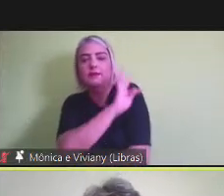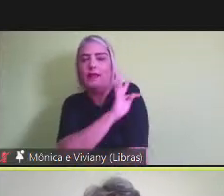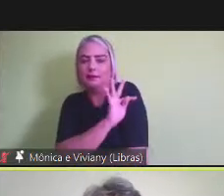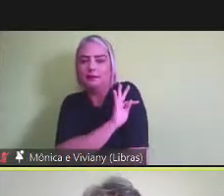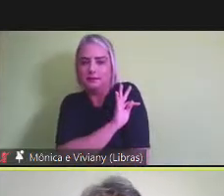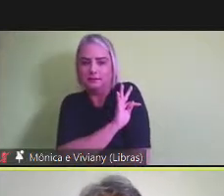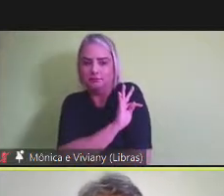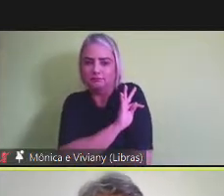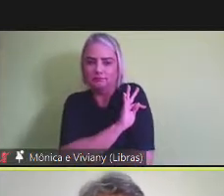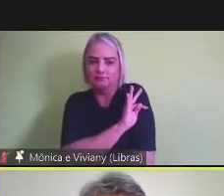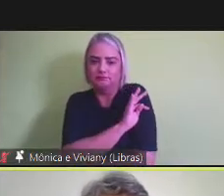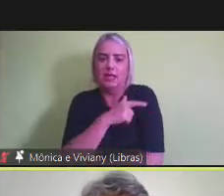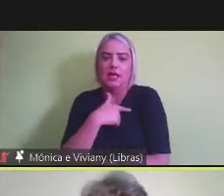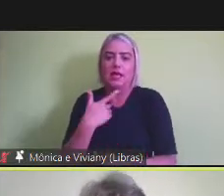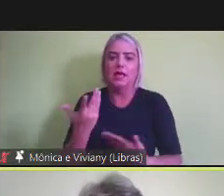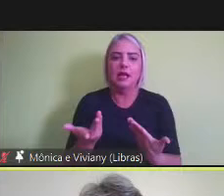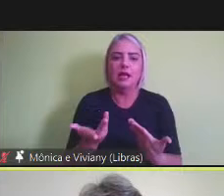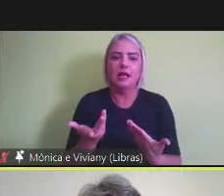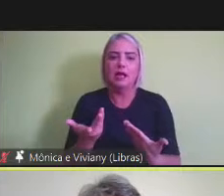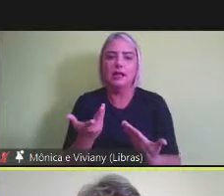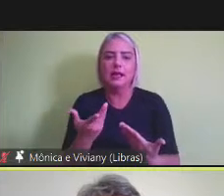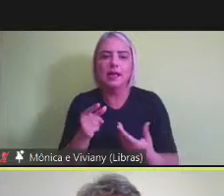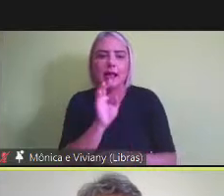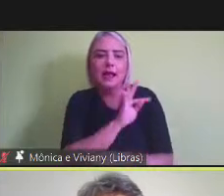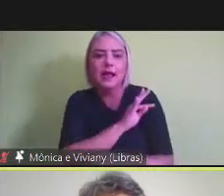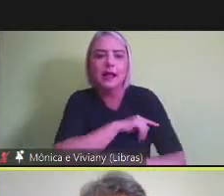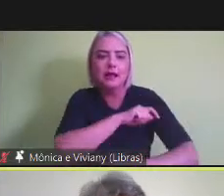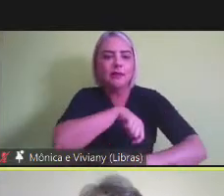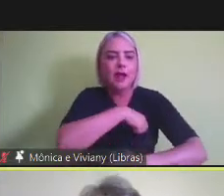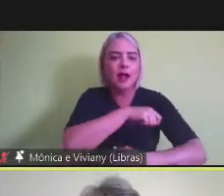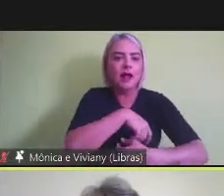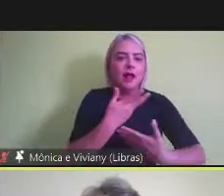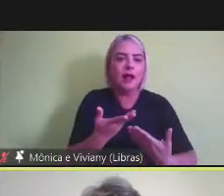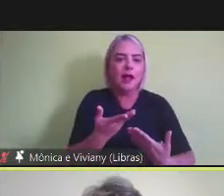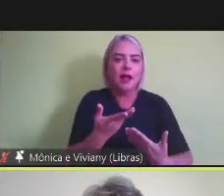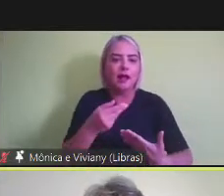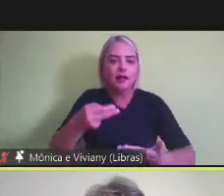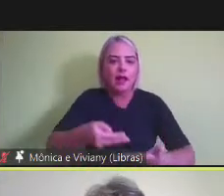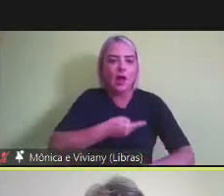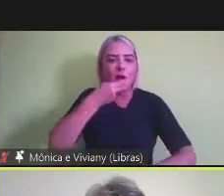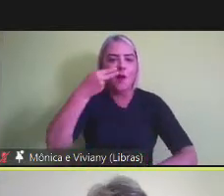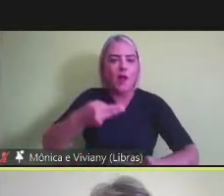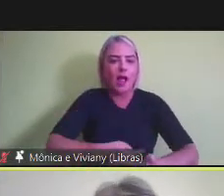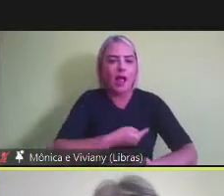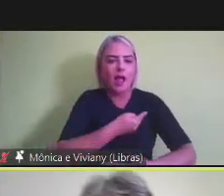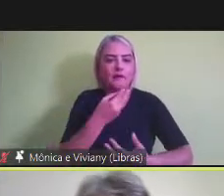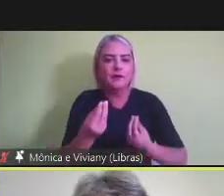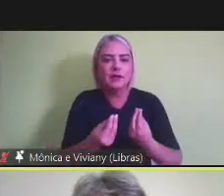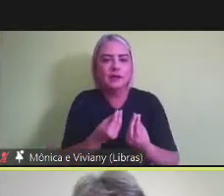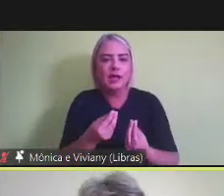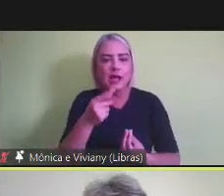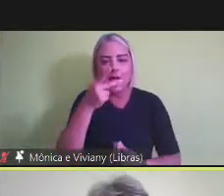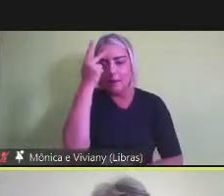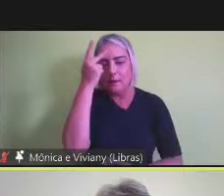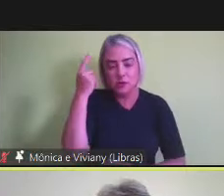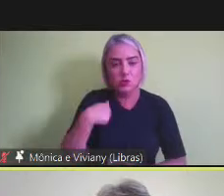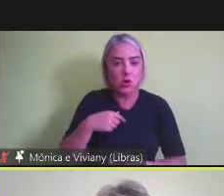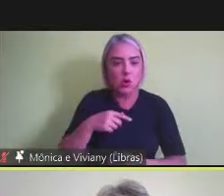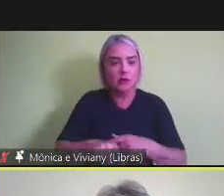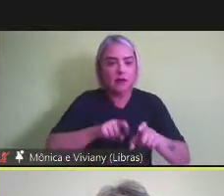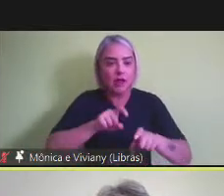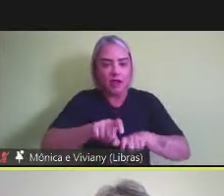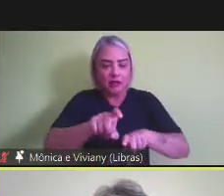and there are technical issues that are connected to the specific and